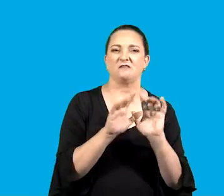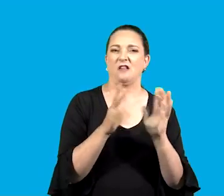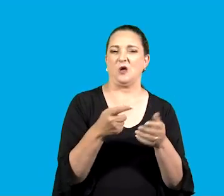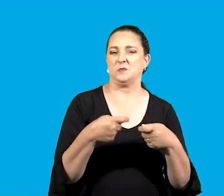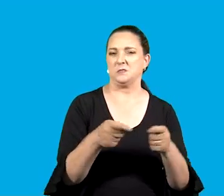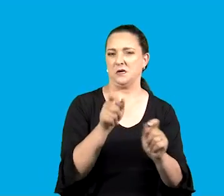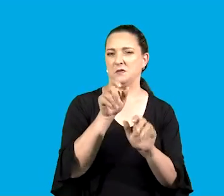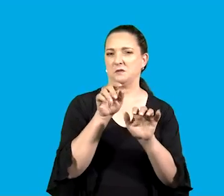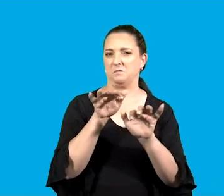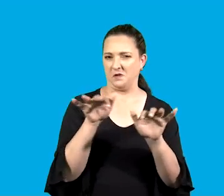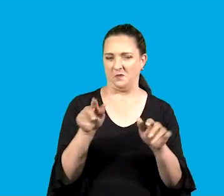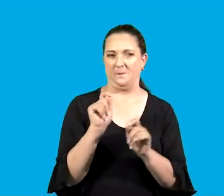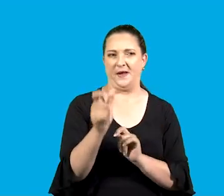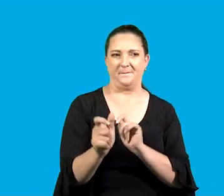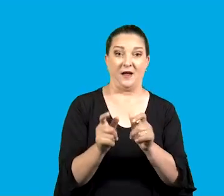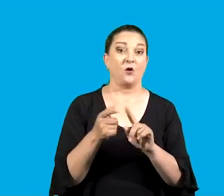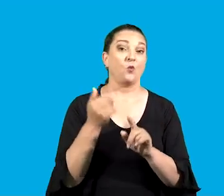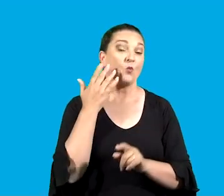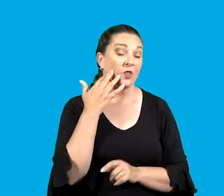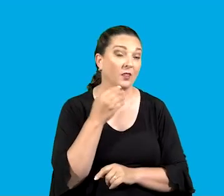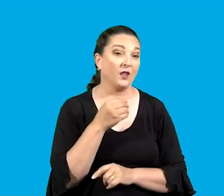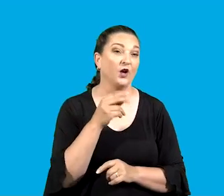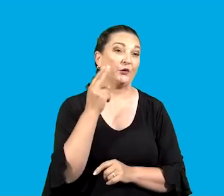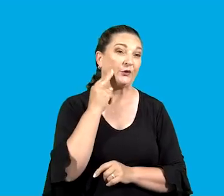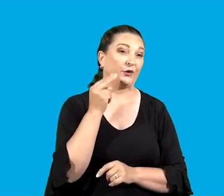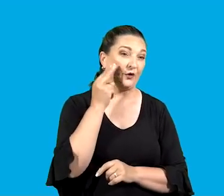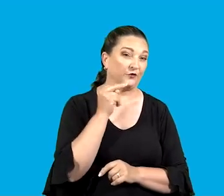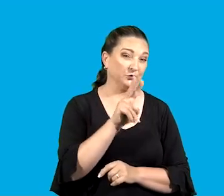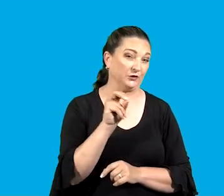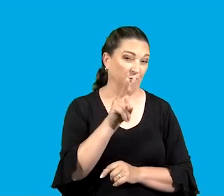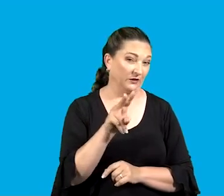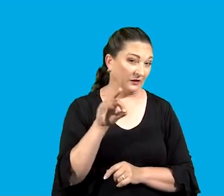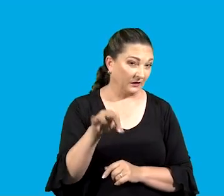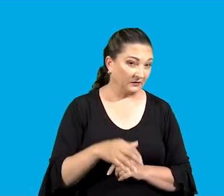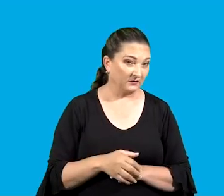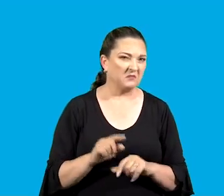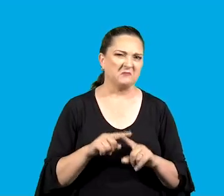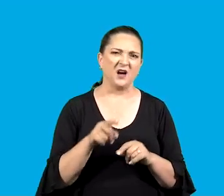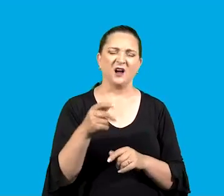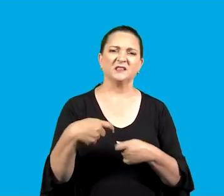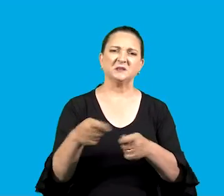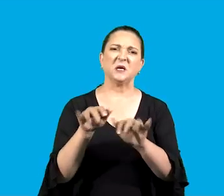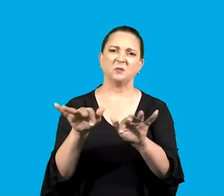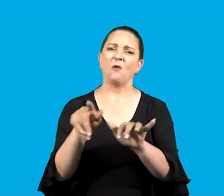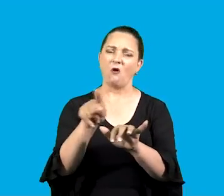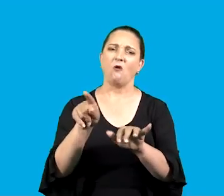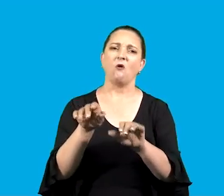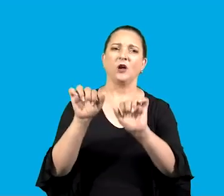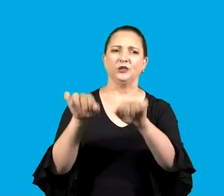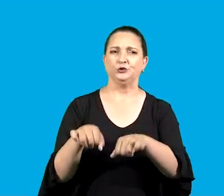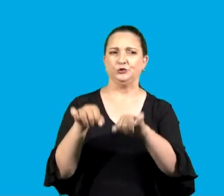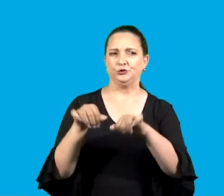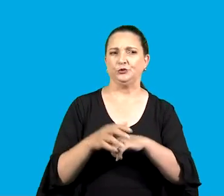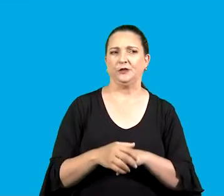paid each month from November 2023. The salespeople agreed to the change, explain the changes